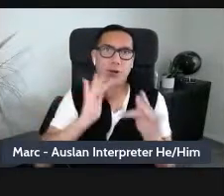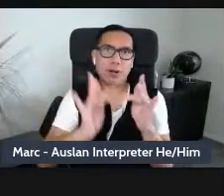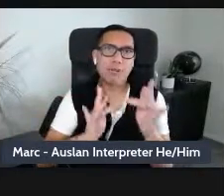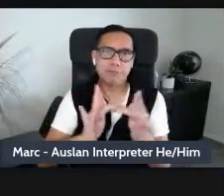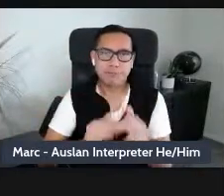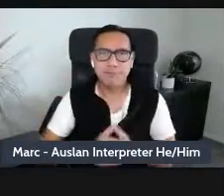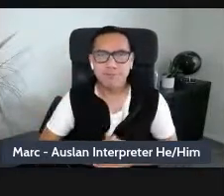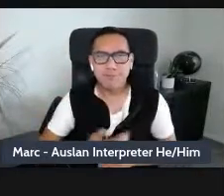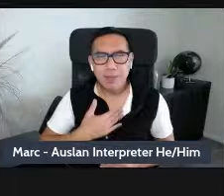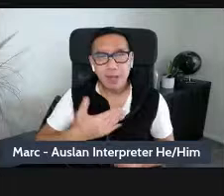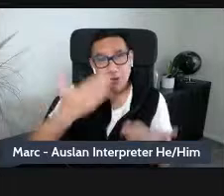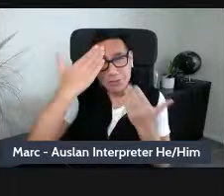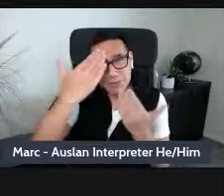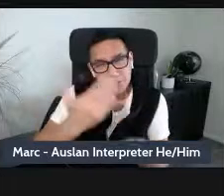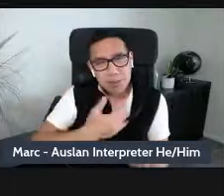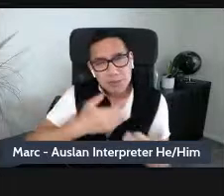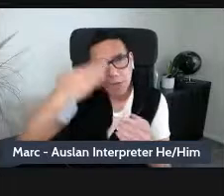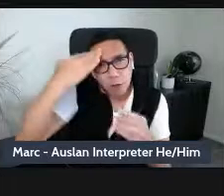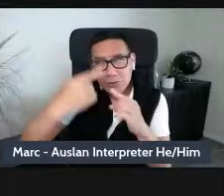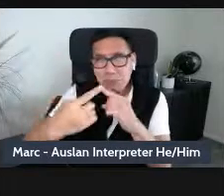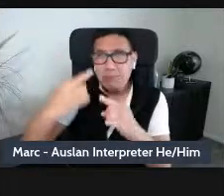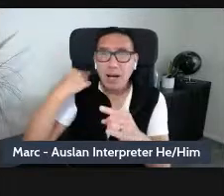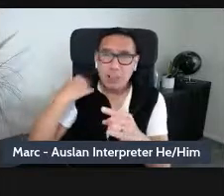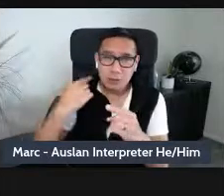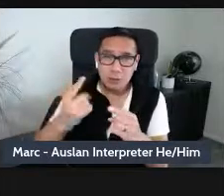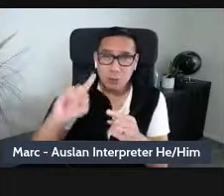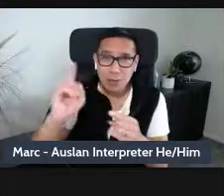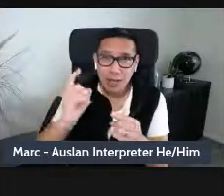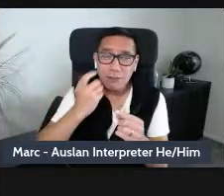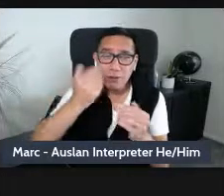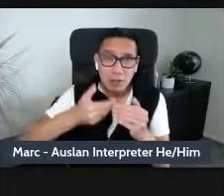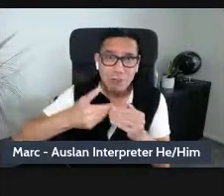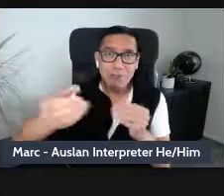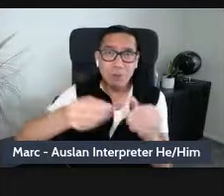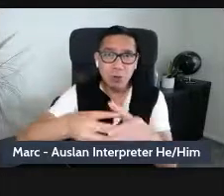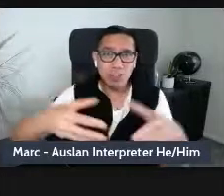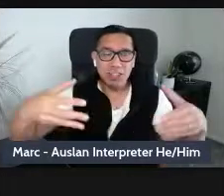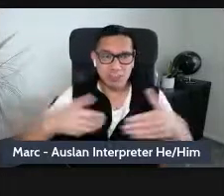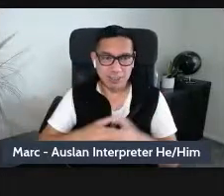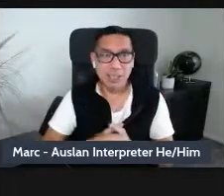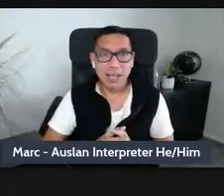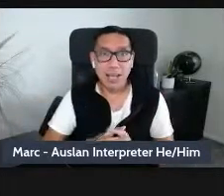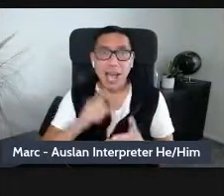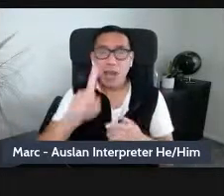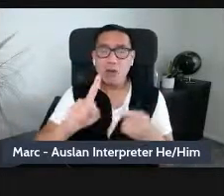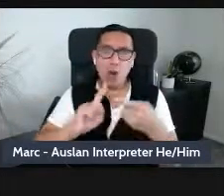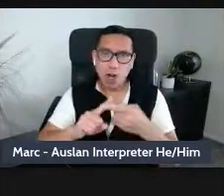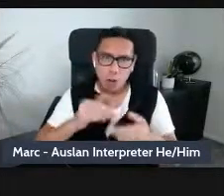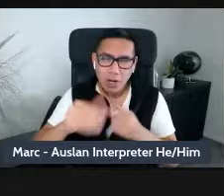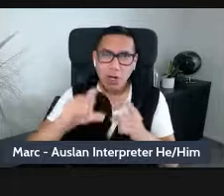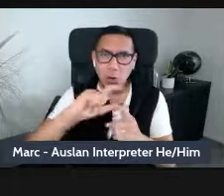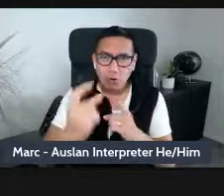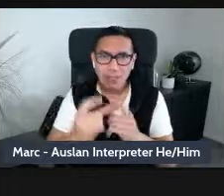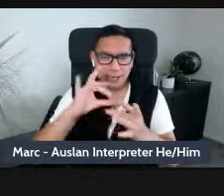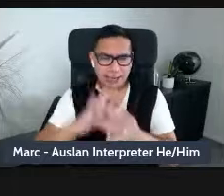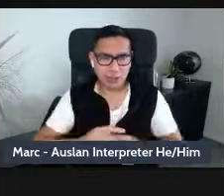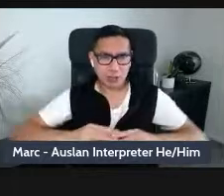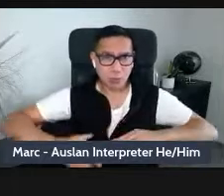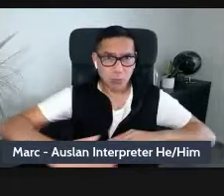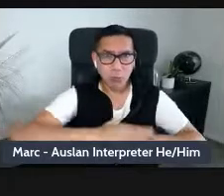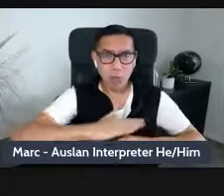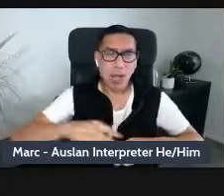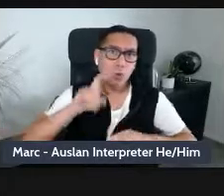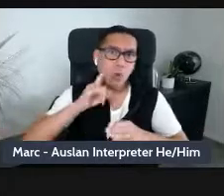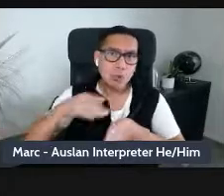present and emerging, and celebrate the diversity of Aboriginal peoples and their ongoing cultures and connections to the lands and waters of Australia.